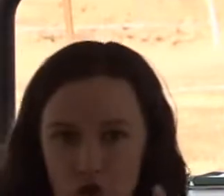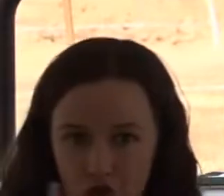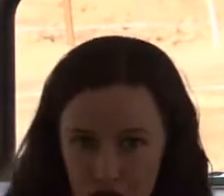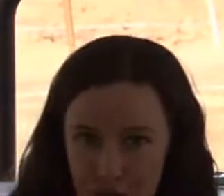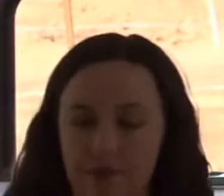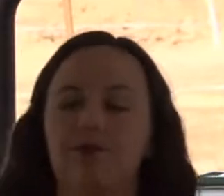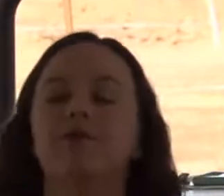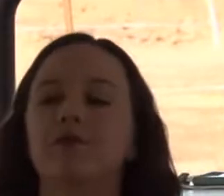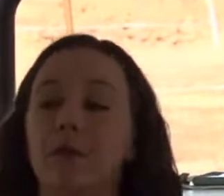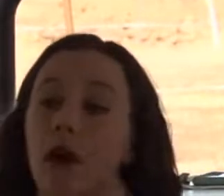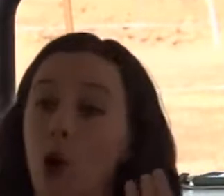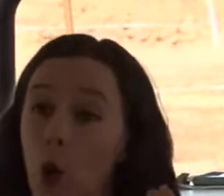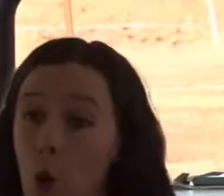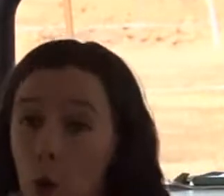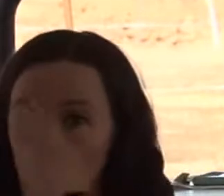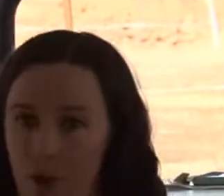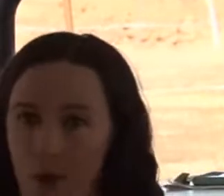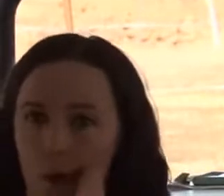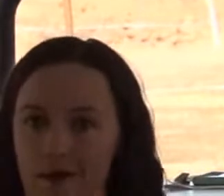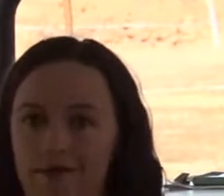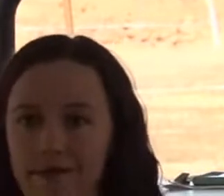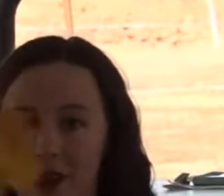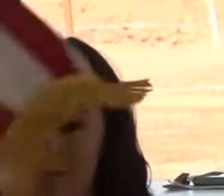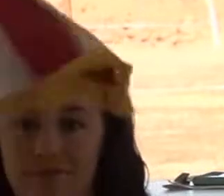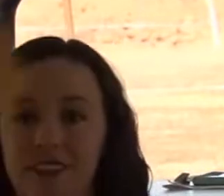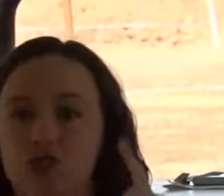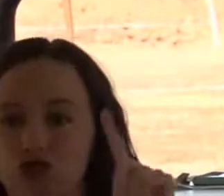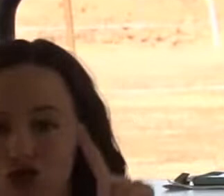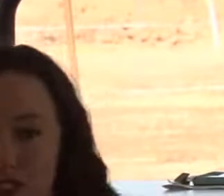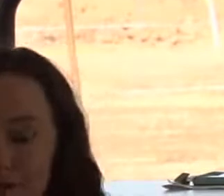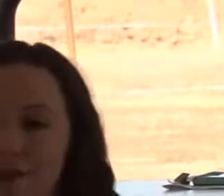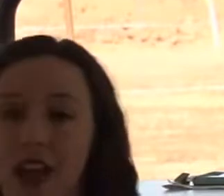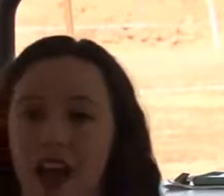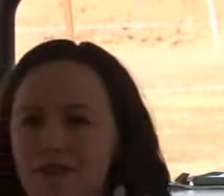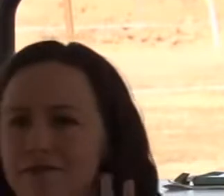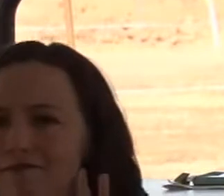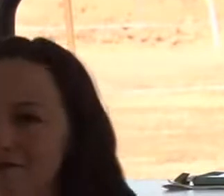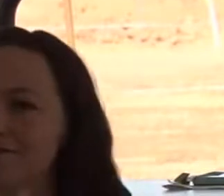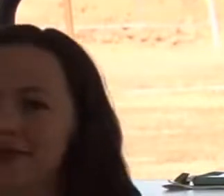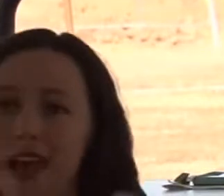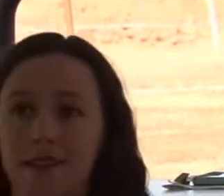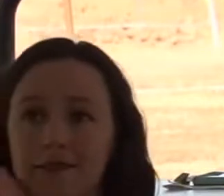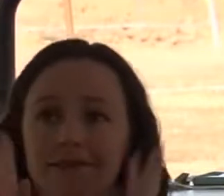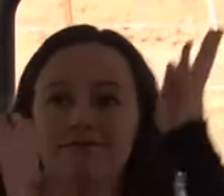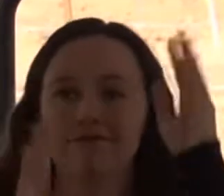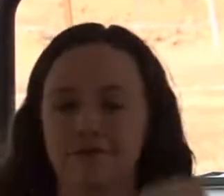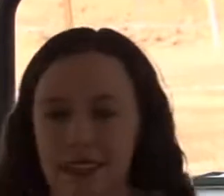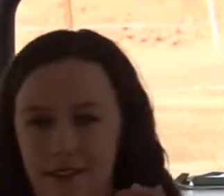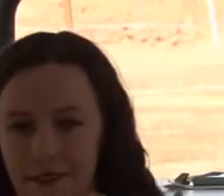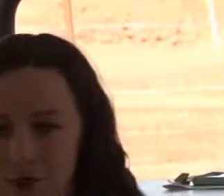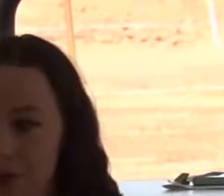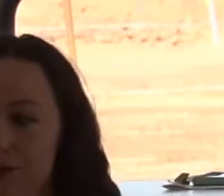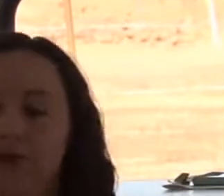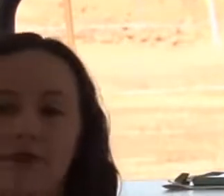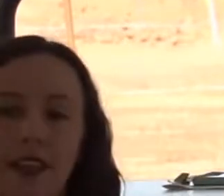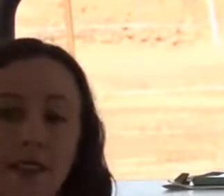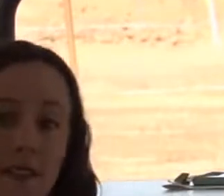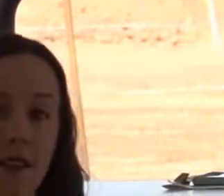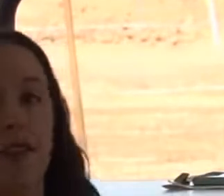This building will help us continue our tradition of excellence and innovation in the classroom. And